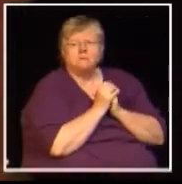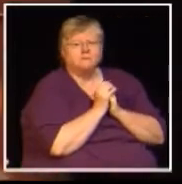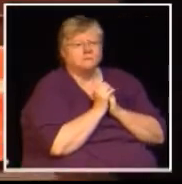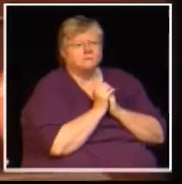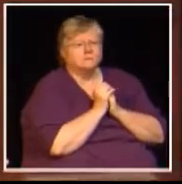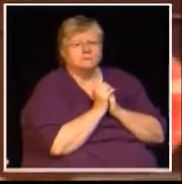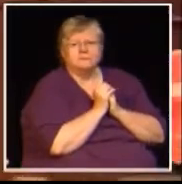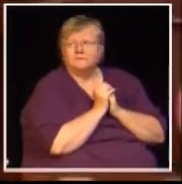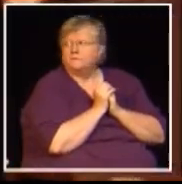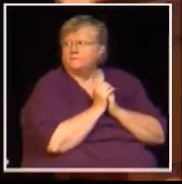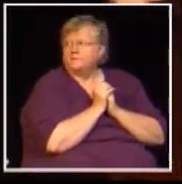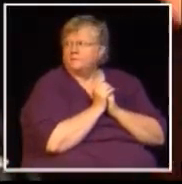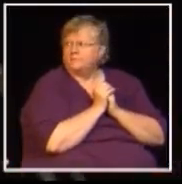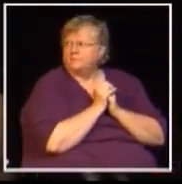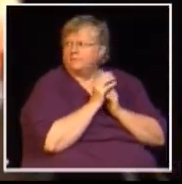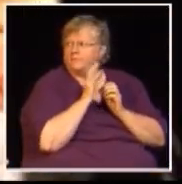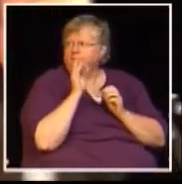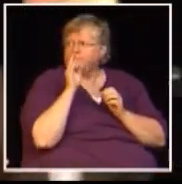um